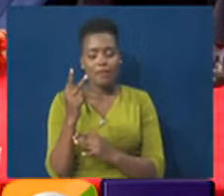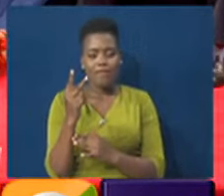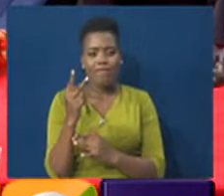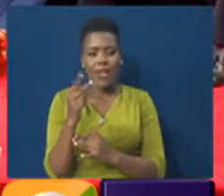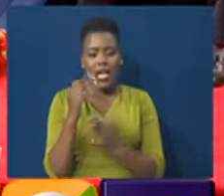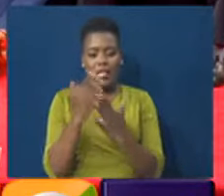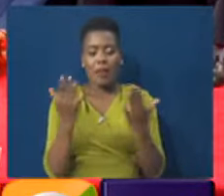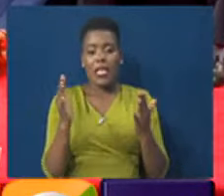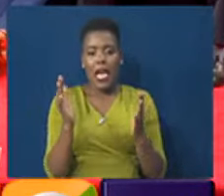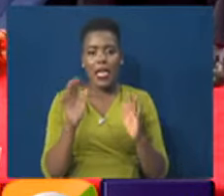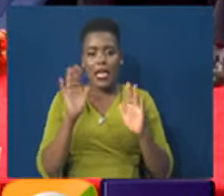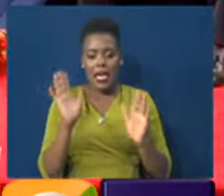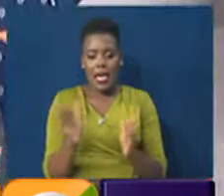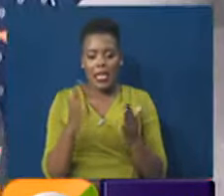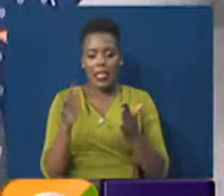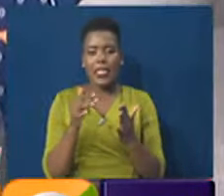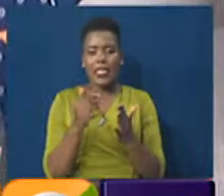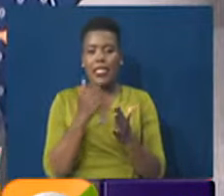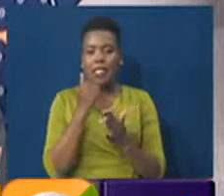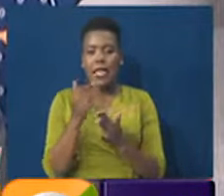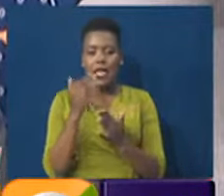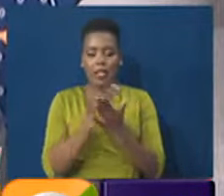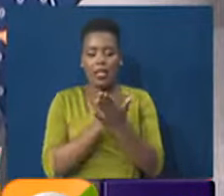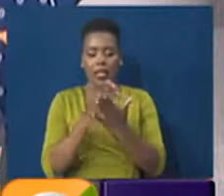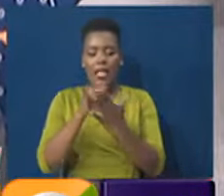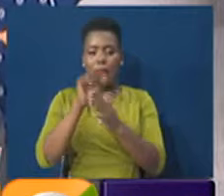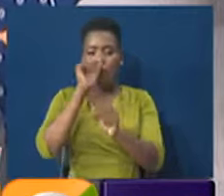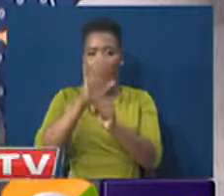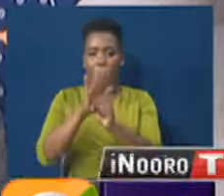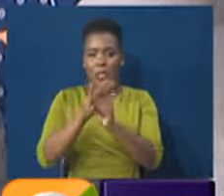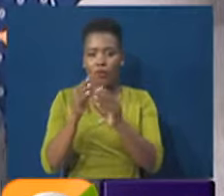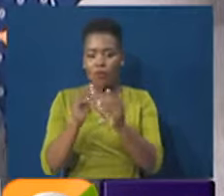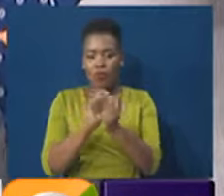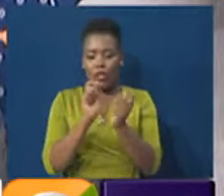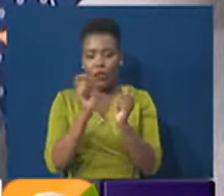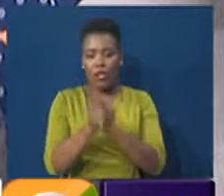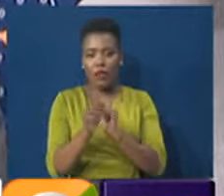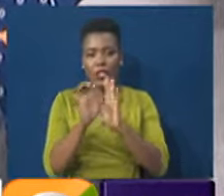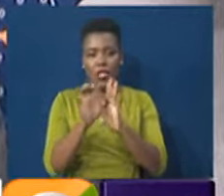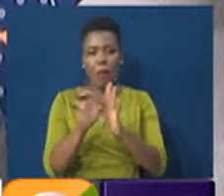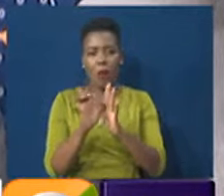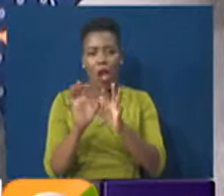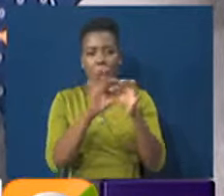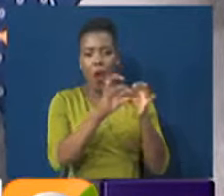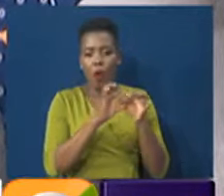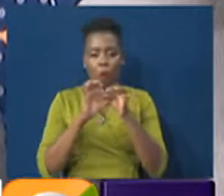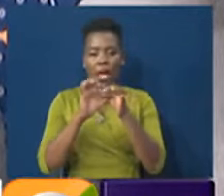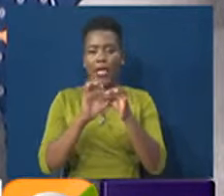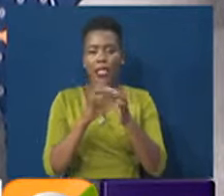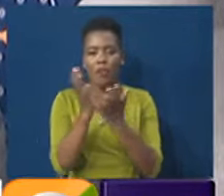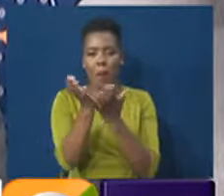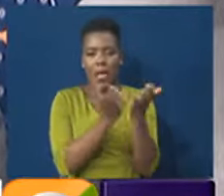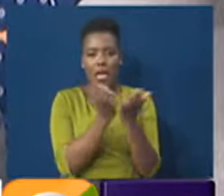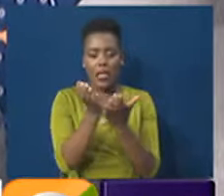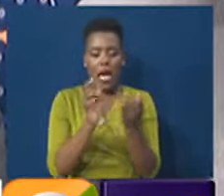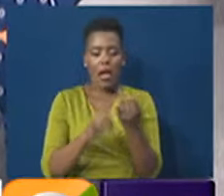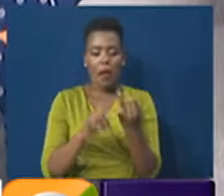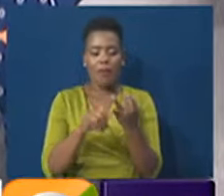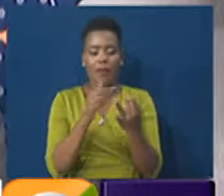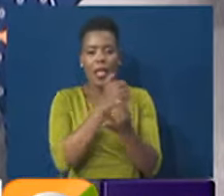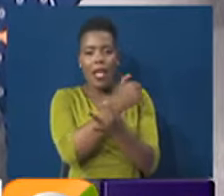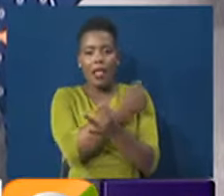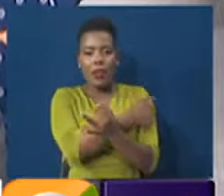encouraging. He mentioned sectors that he's going to work on, particularly cooperative, SMEs, the healthcare center,